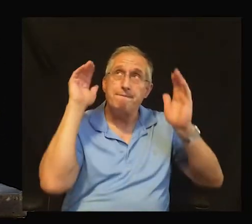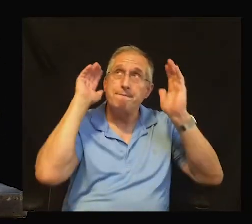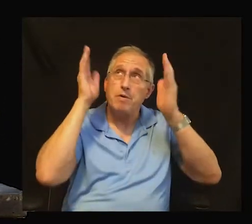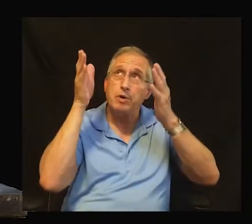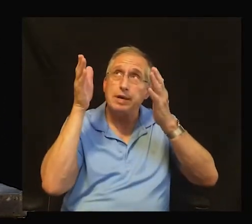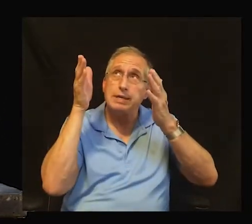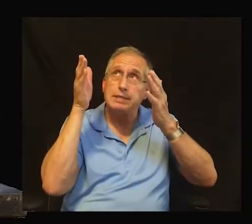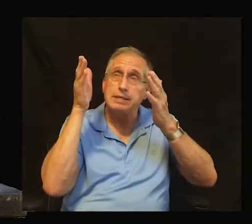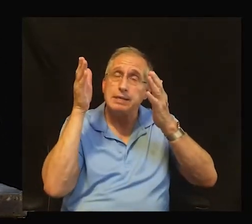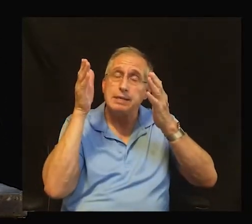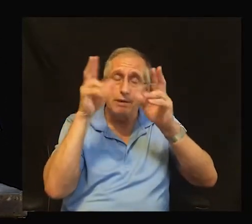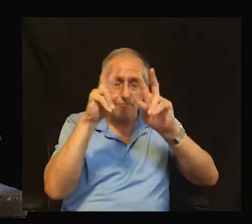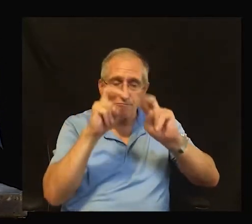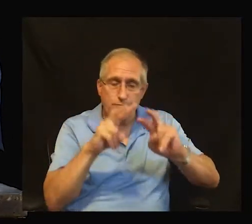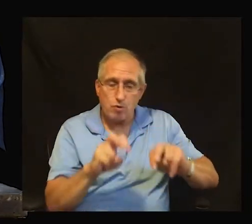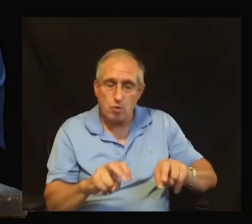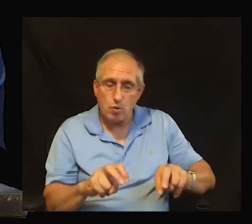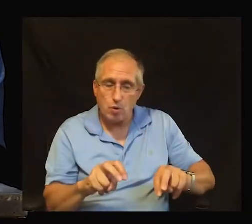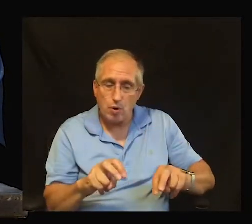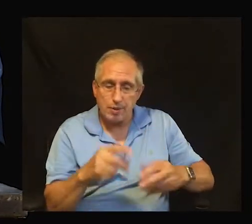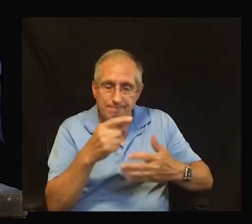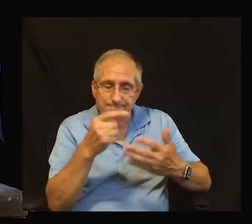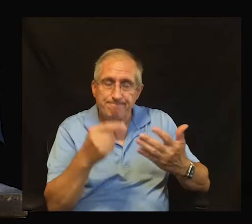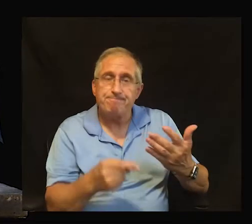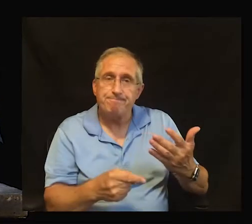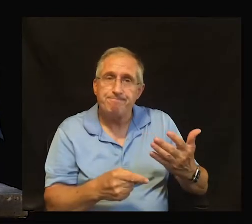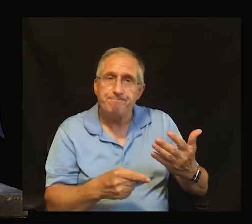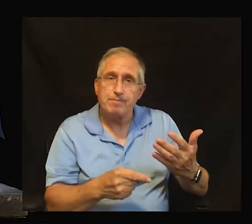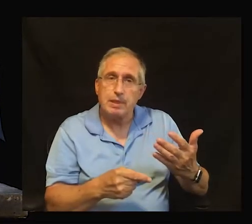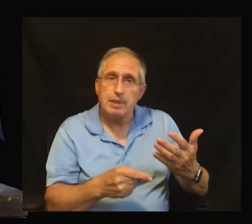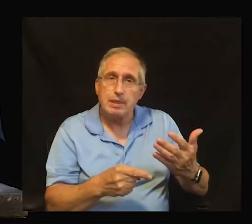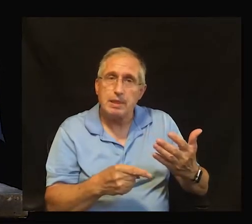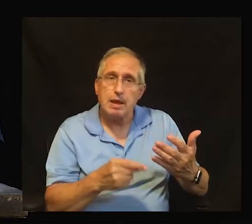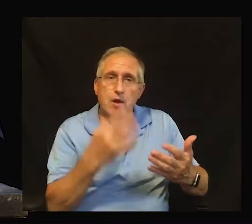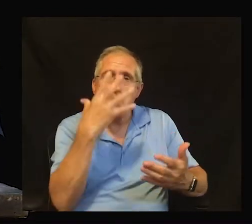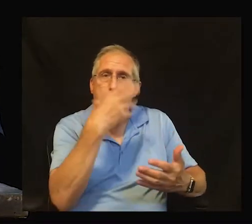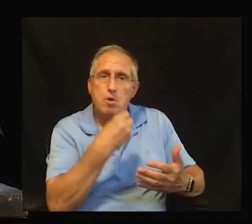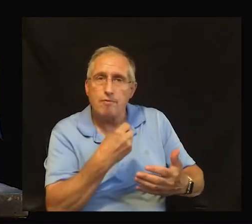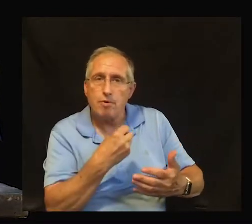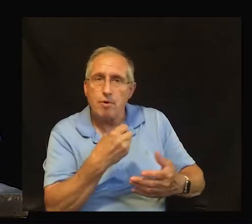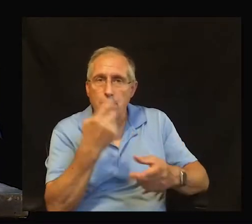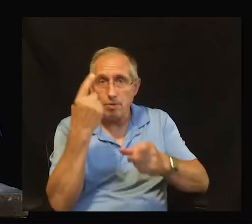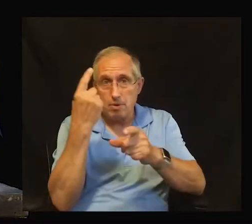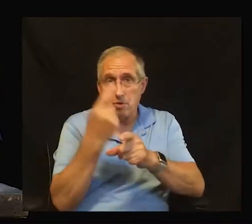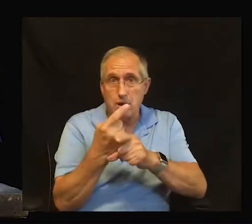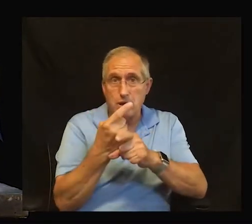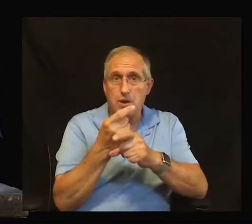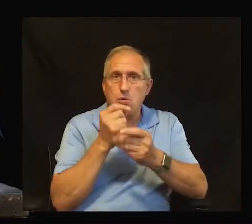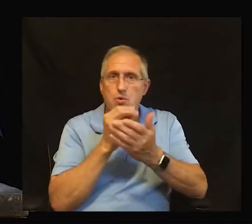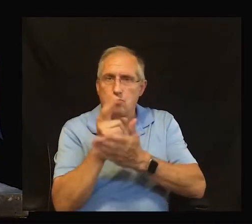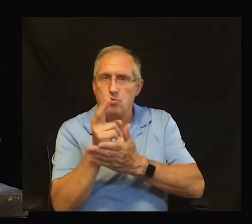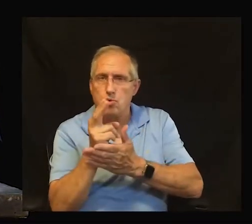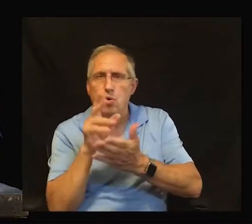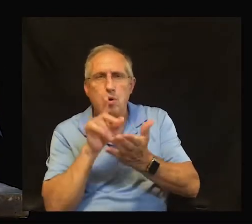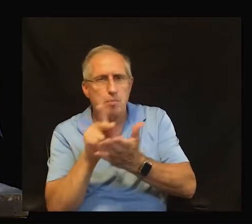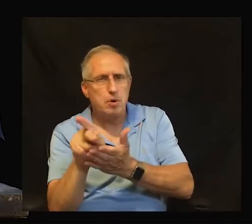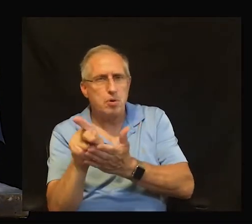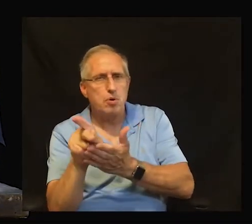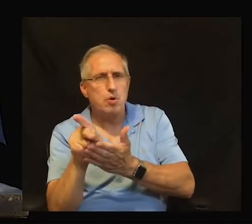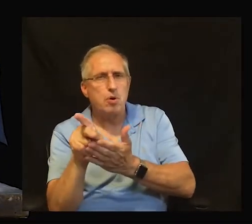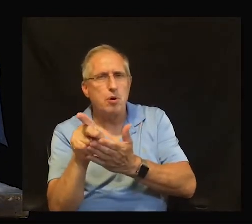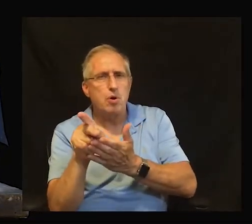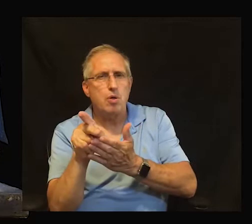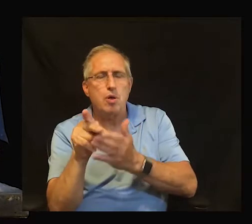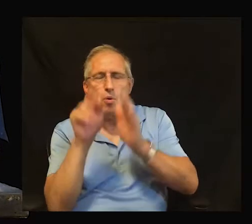take inventory of those things that are lovely, that are right, that are true, that are pure, that are admirable,